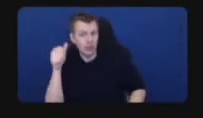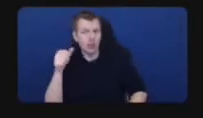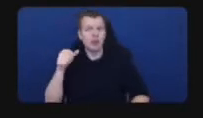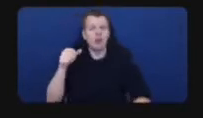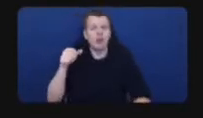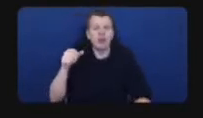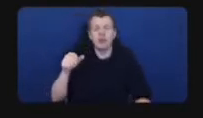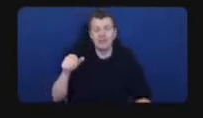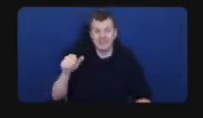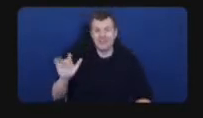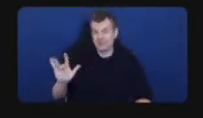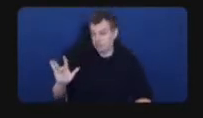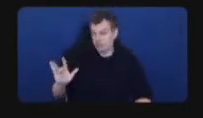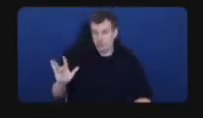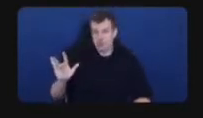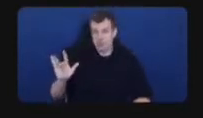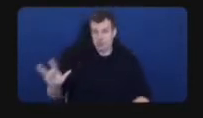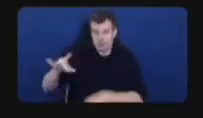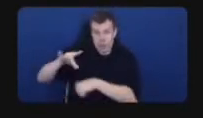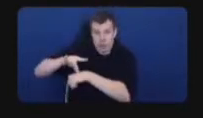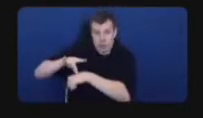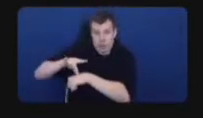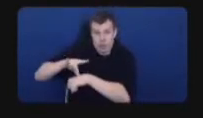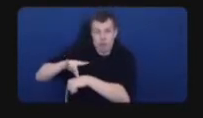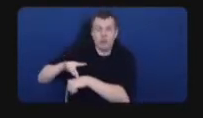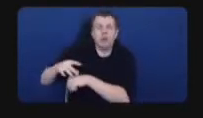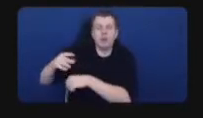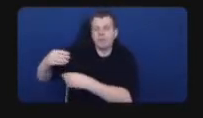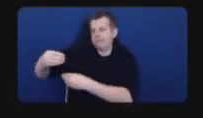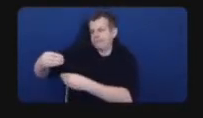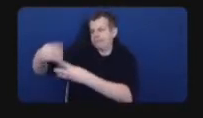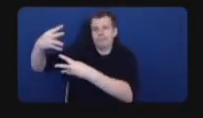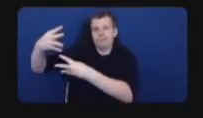icon that is a globe.